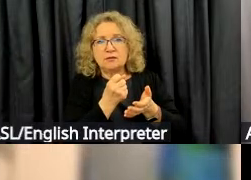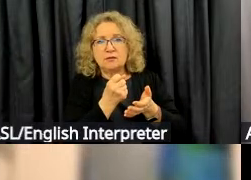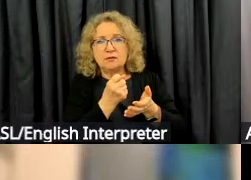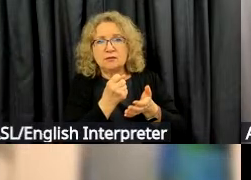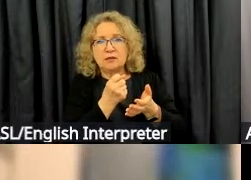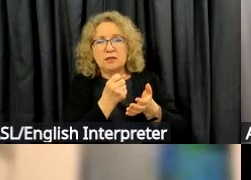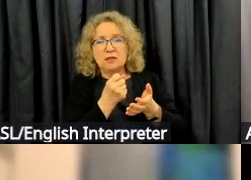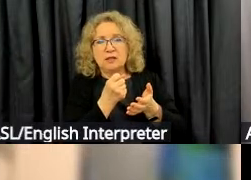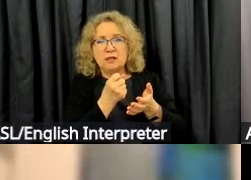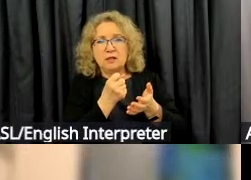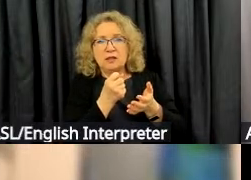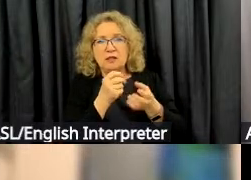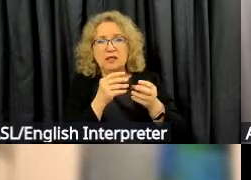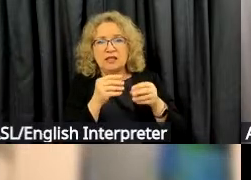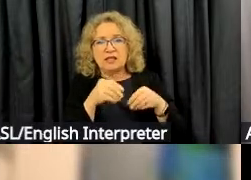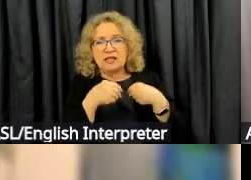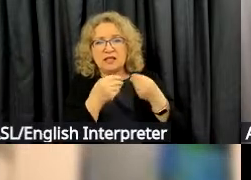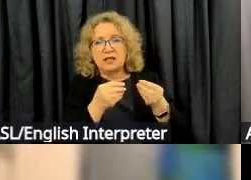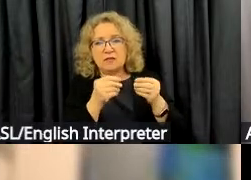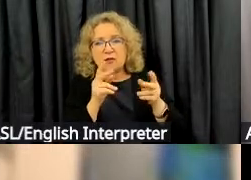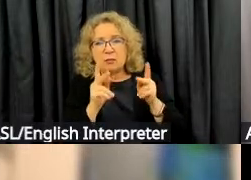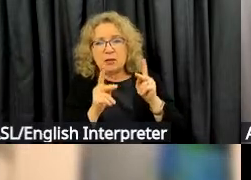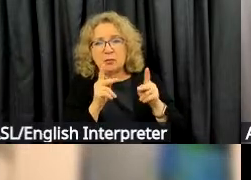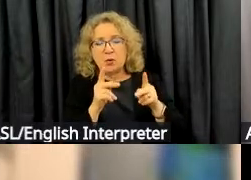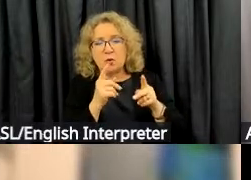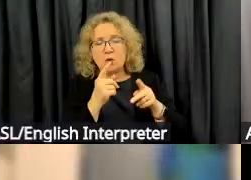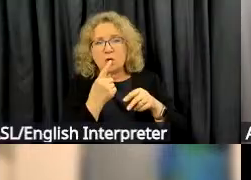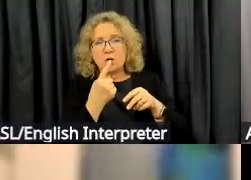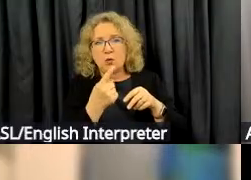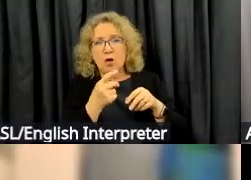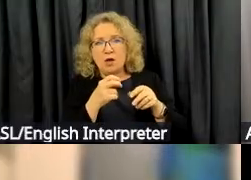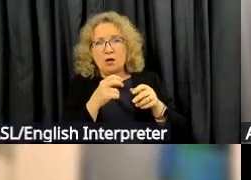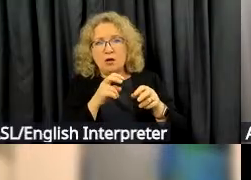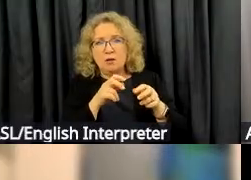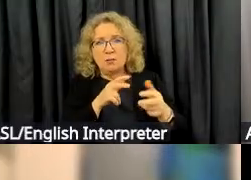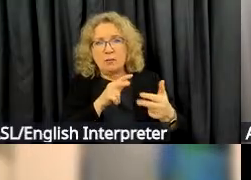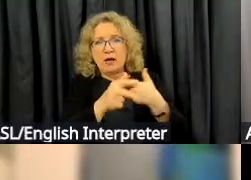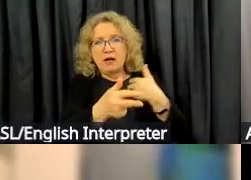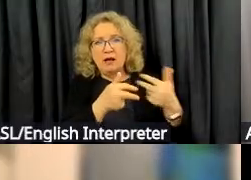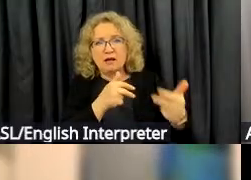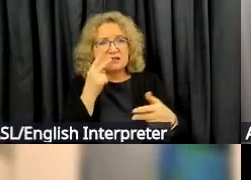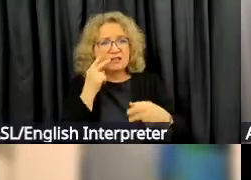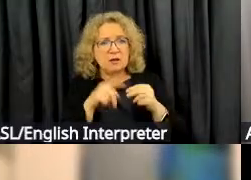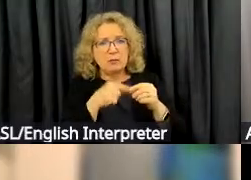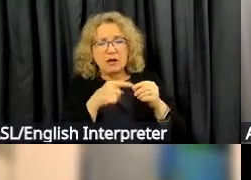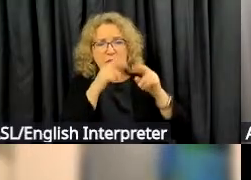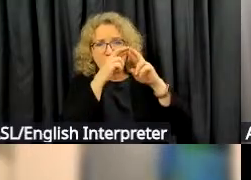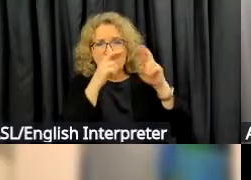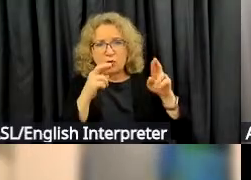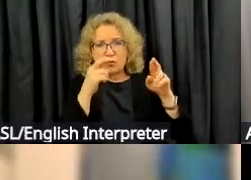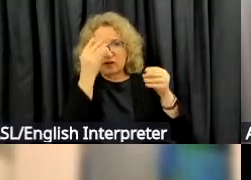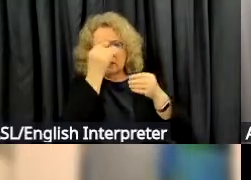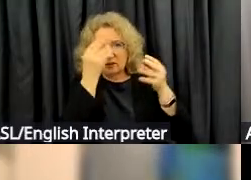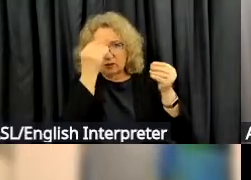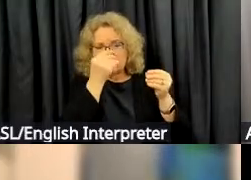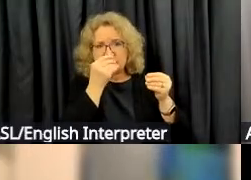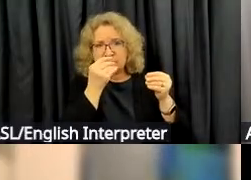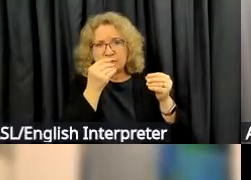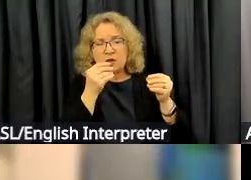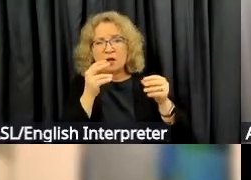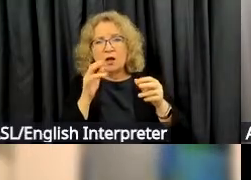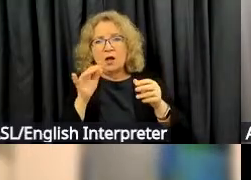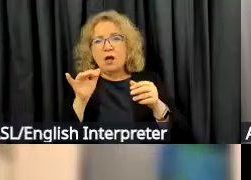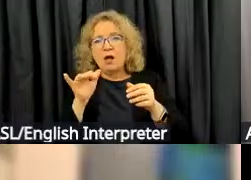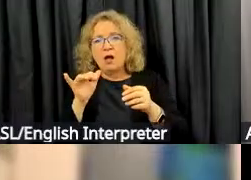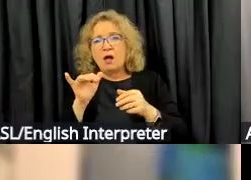roof, something like that. So I was also very interested in the cost estimates, and we dismantled in